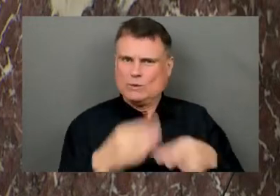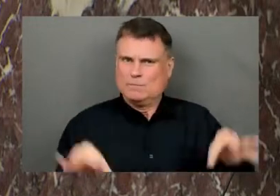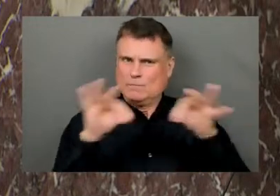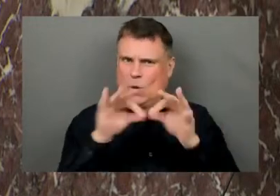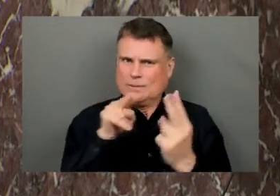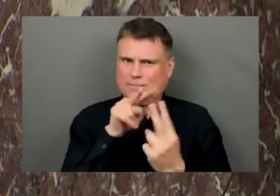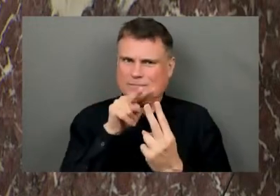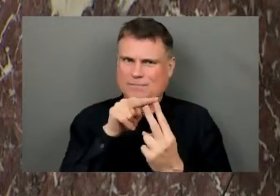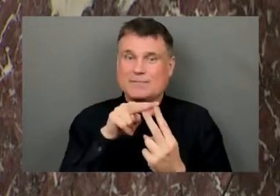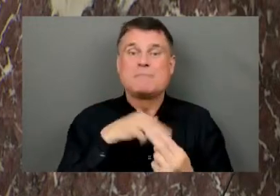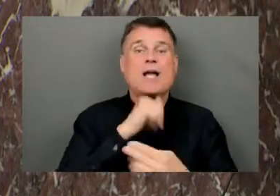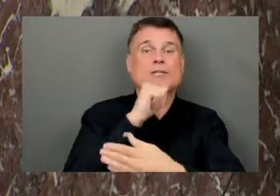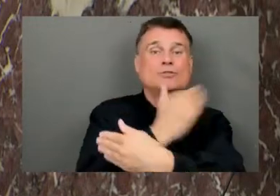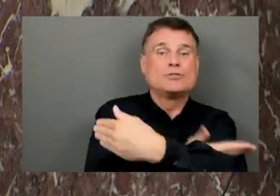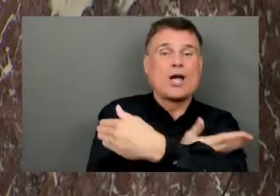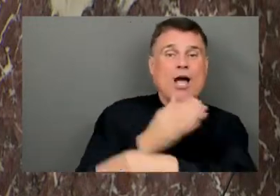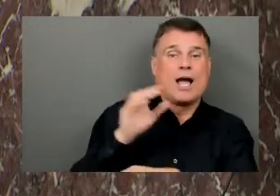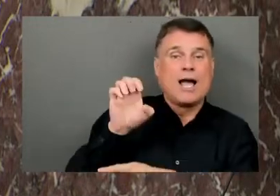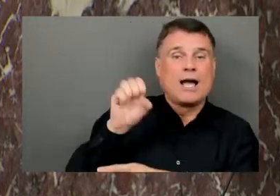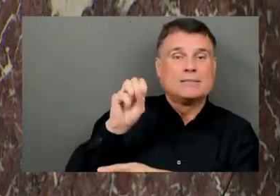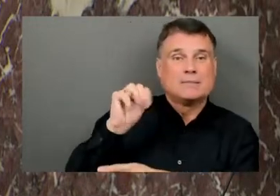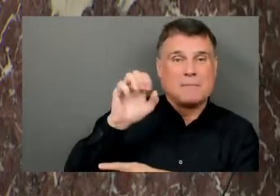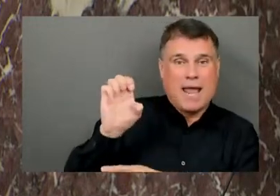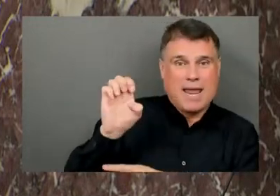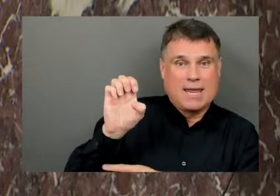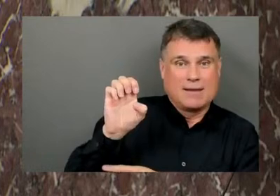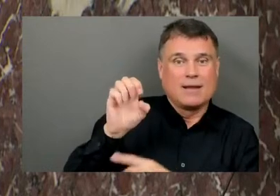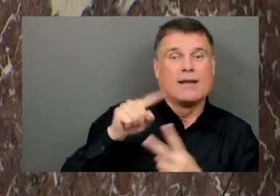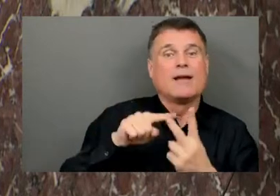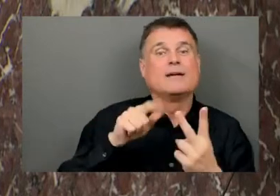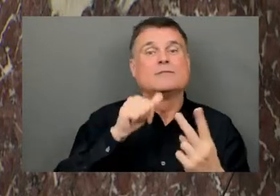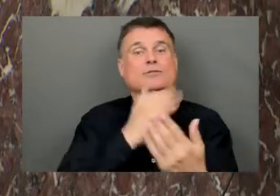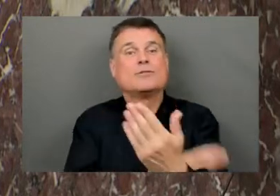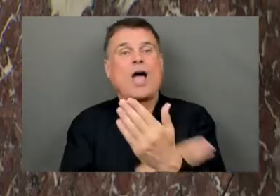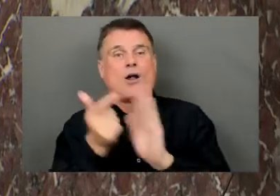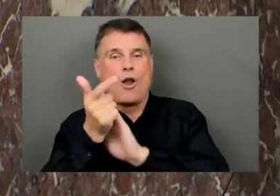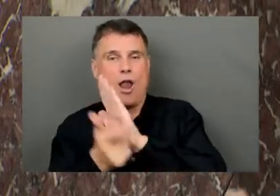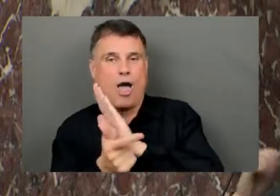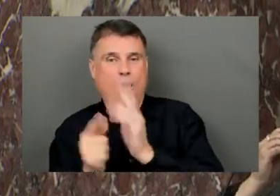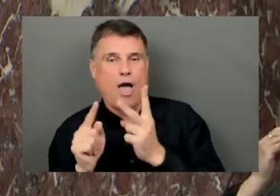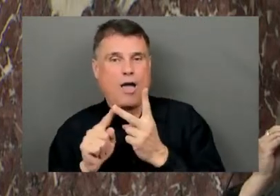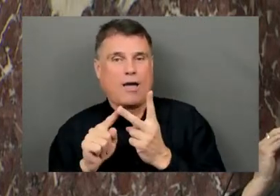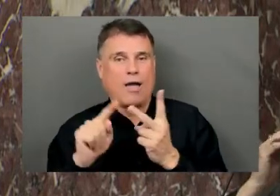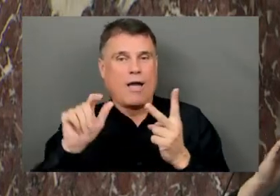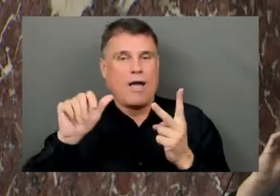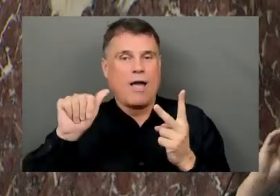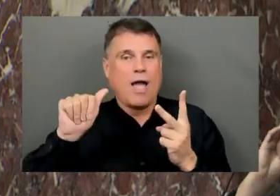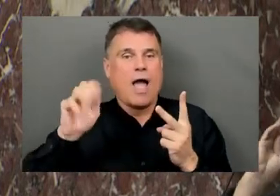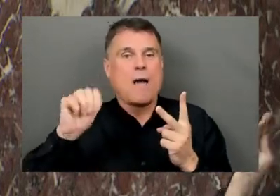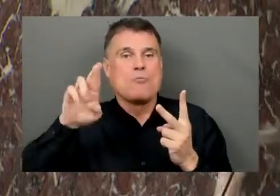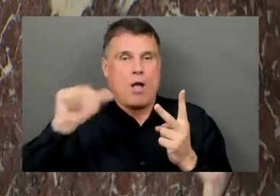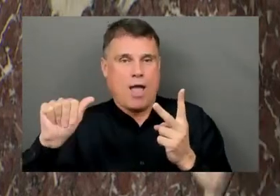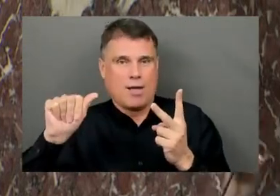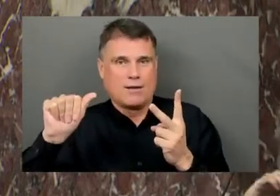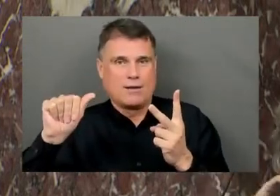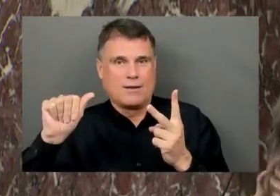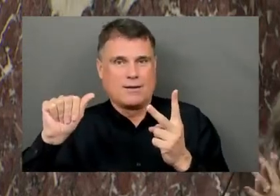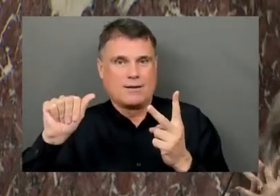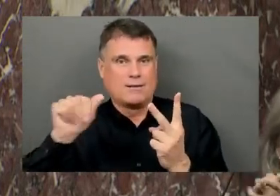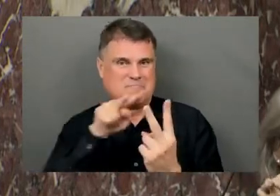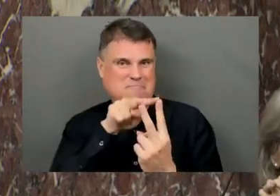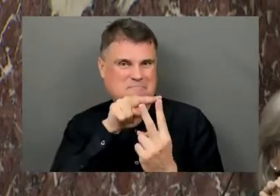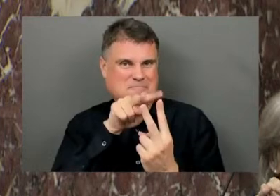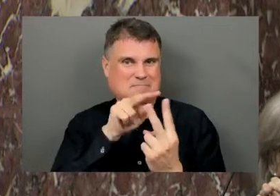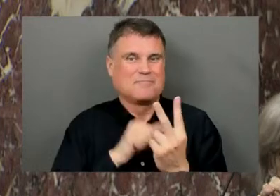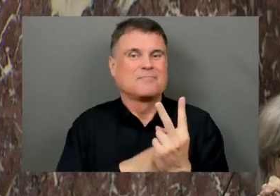Amra have both turned 28. This year is looking up for both of them. Esme has just been accepted to her master's degree at University of Toronto. Amra just got hired